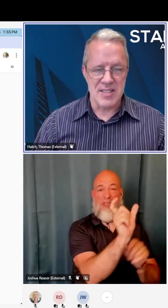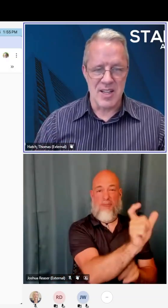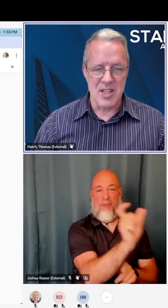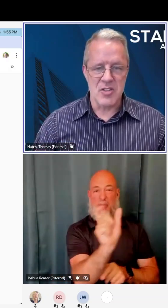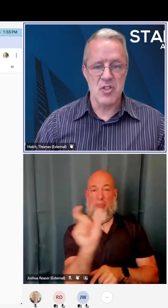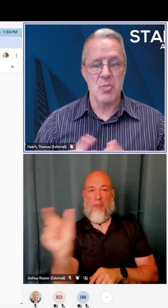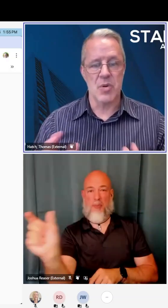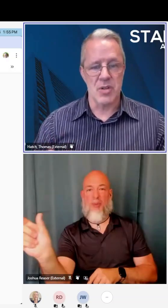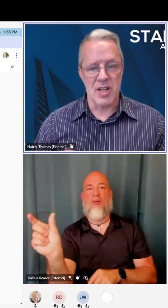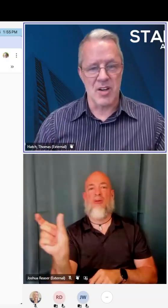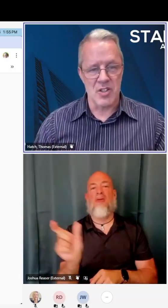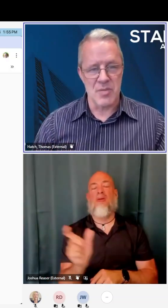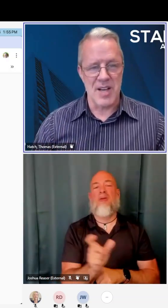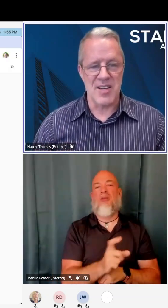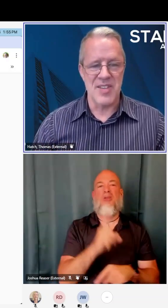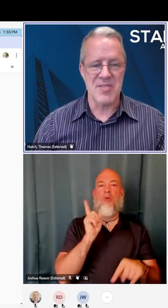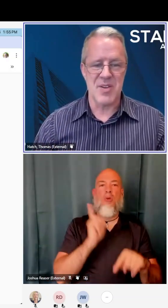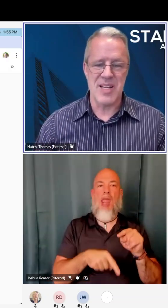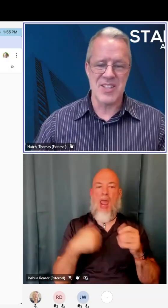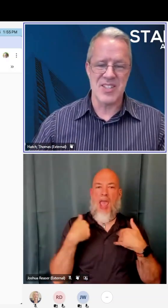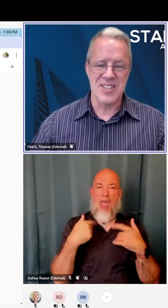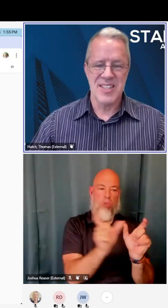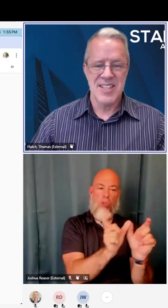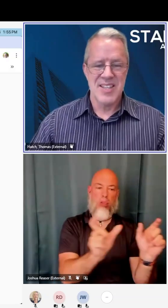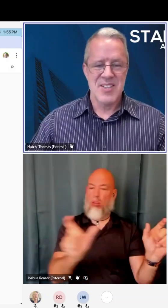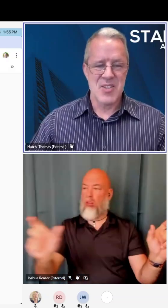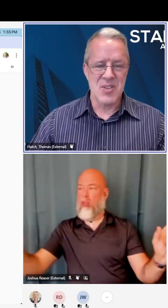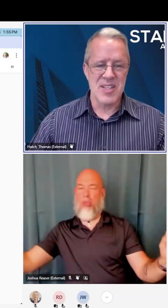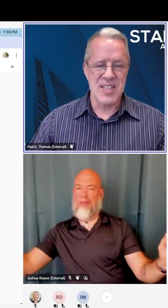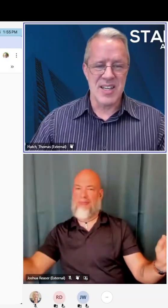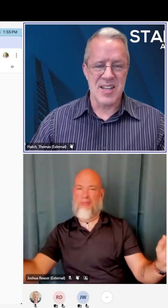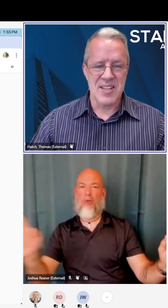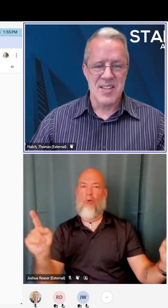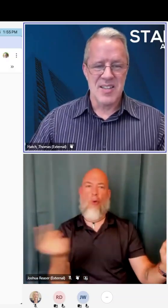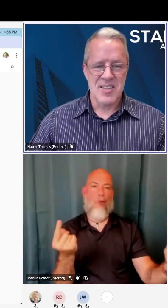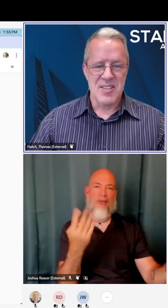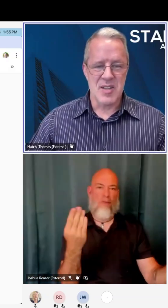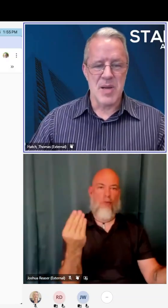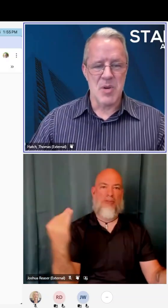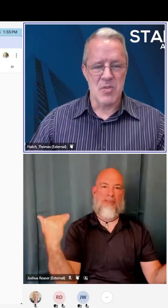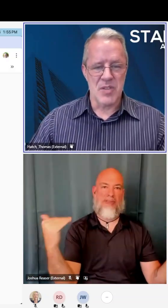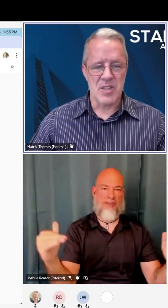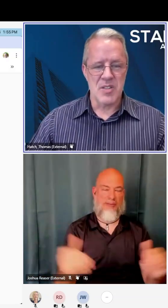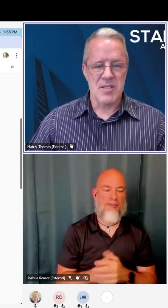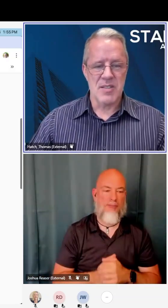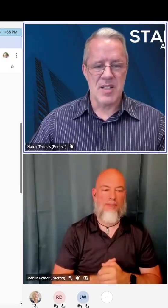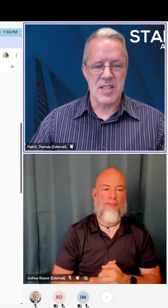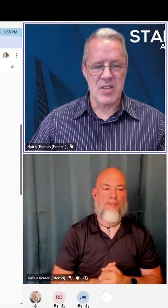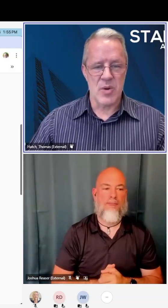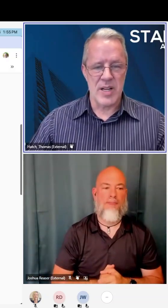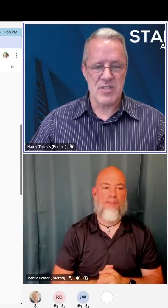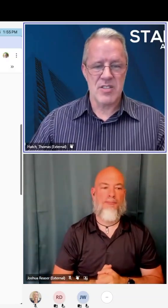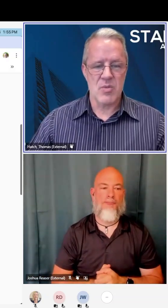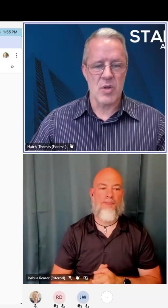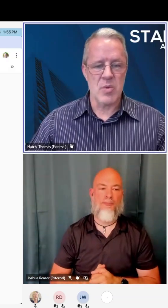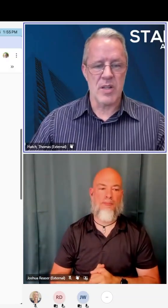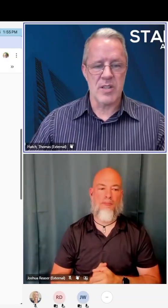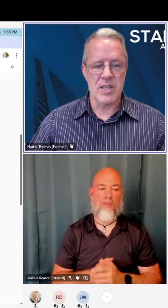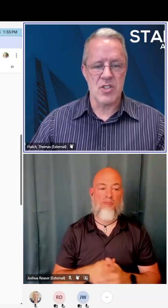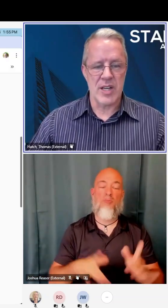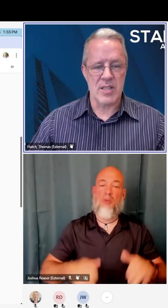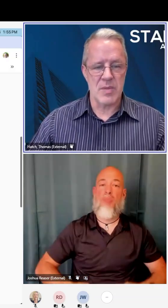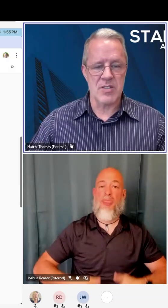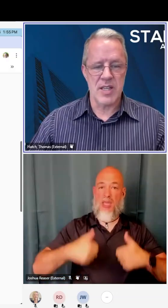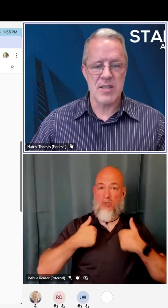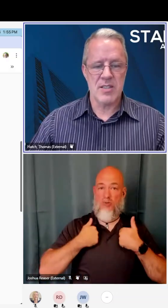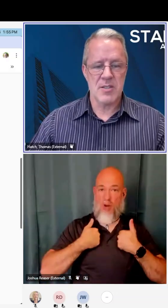a super large amount of information to the memo field. The address where you want